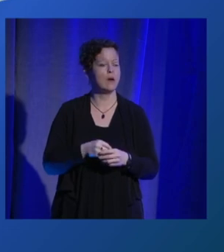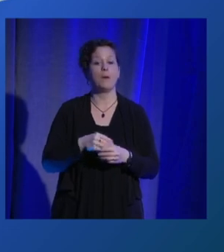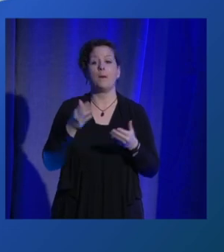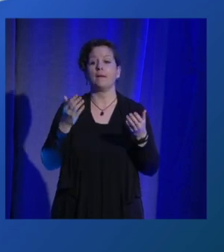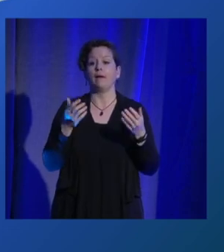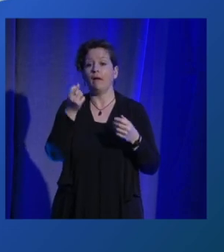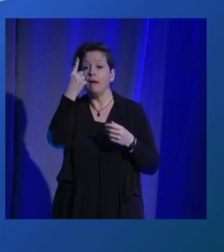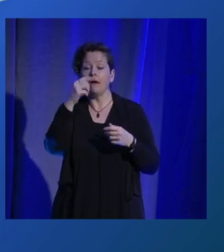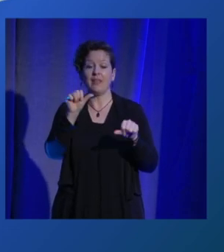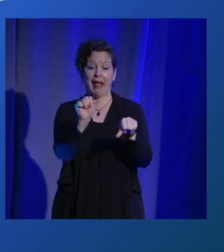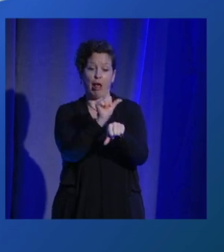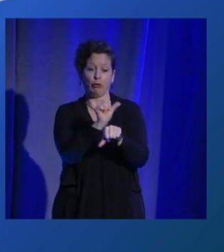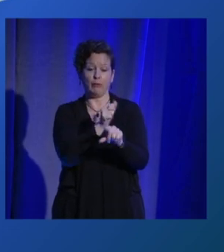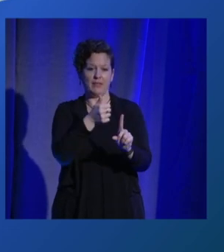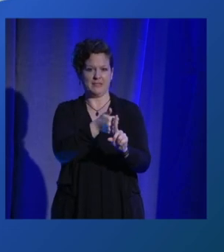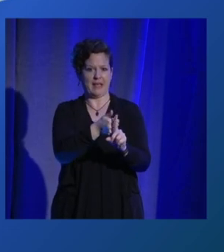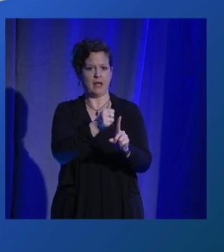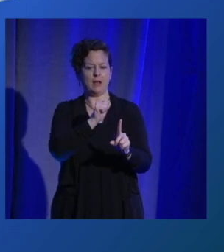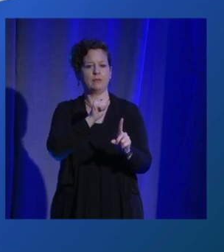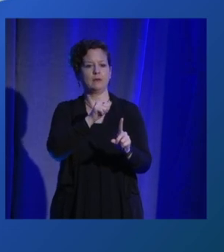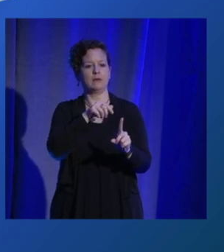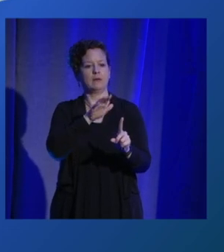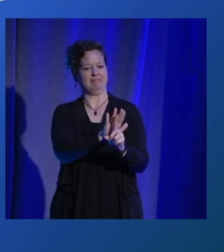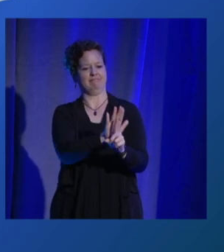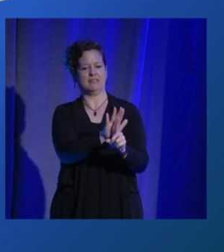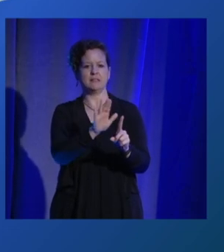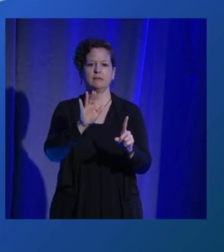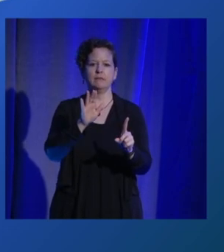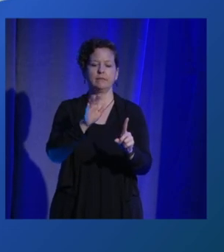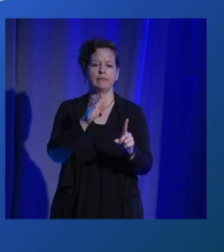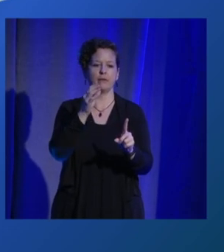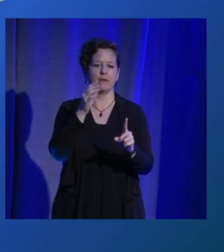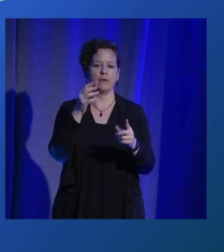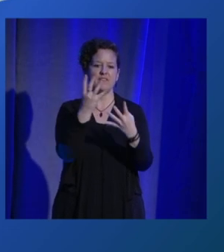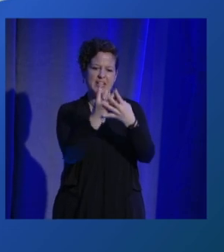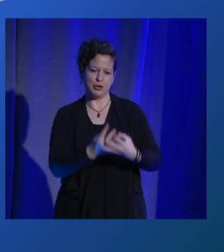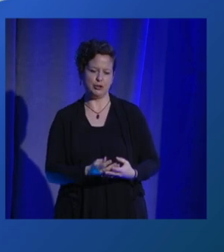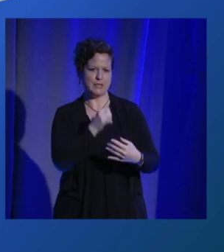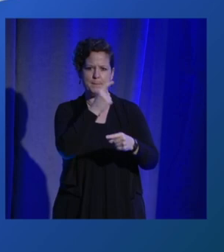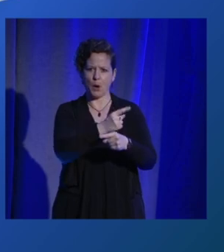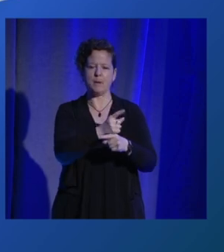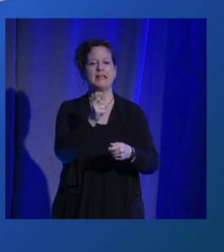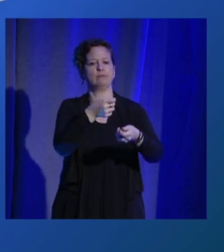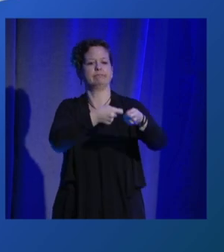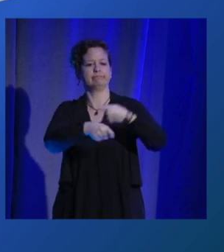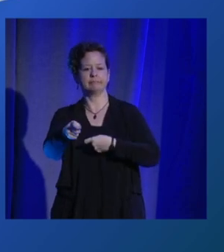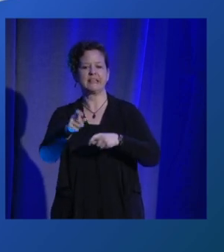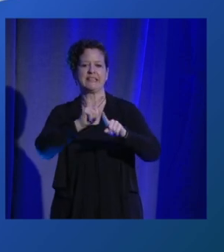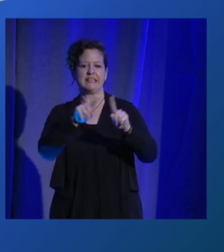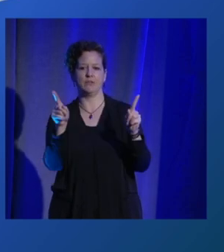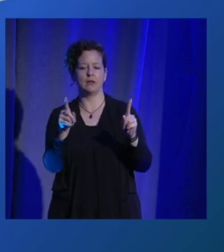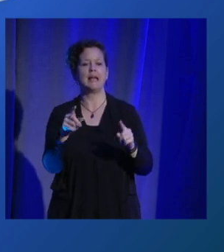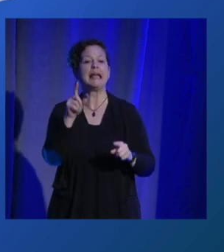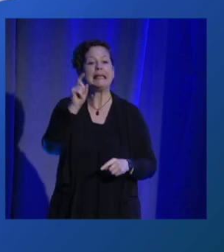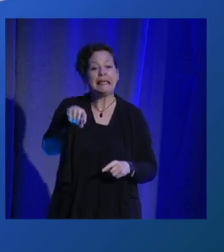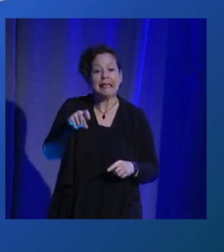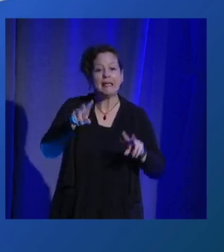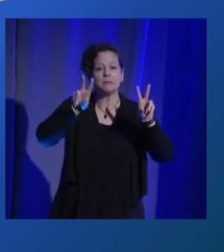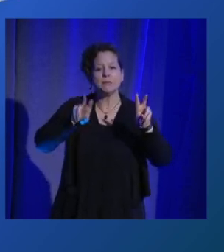to come up with that answer we need a different validation model we need digital twins that